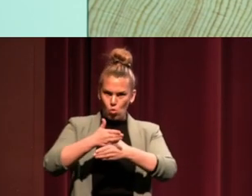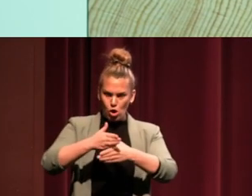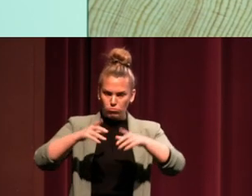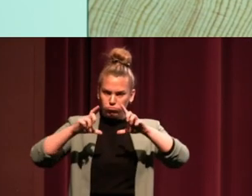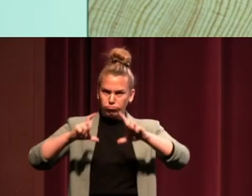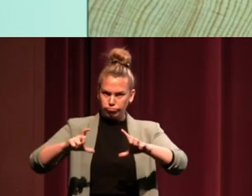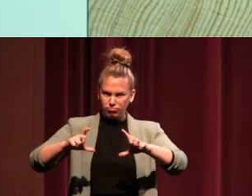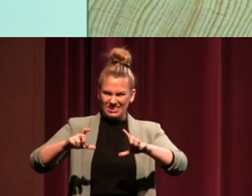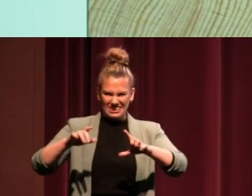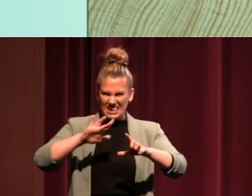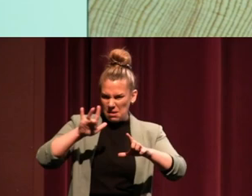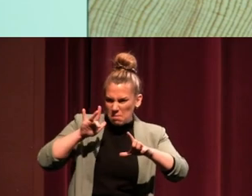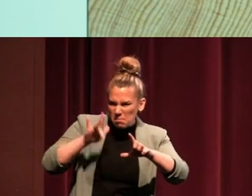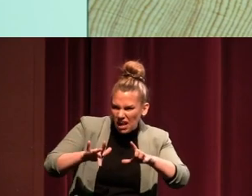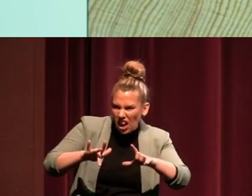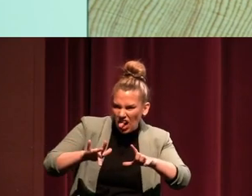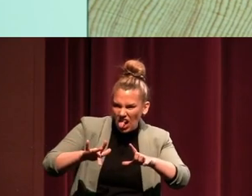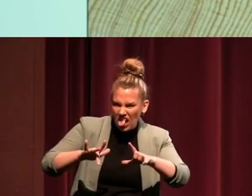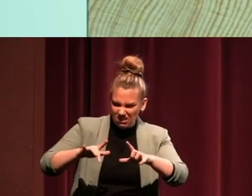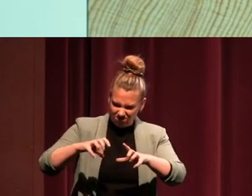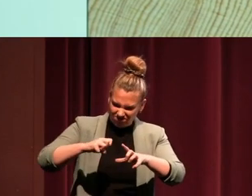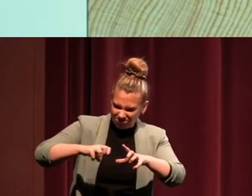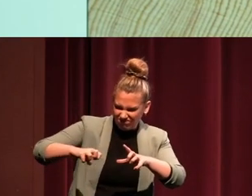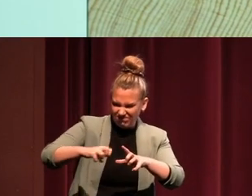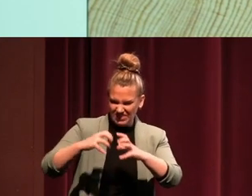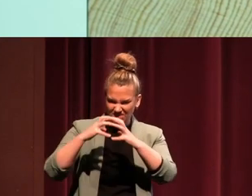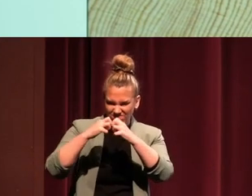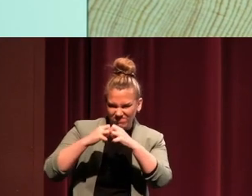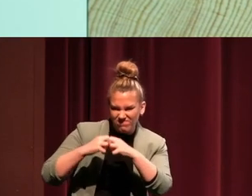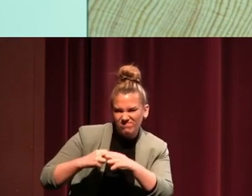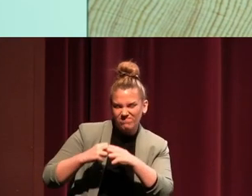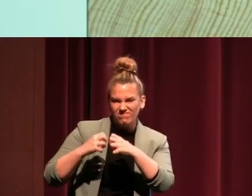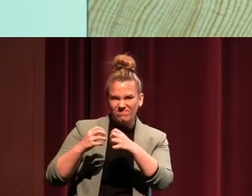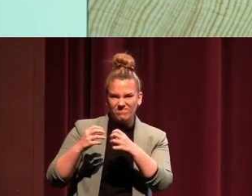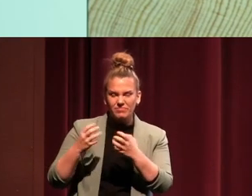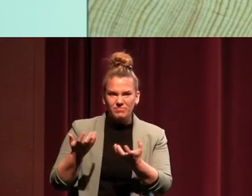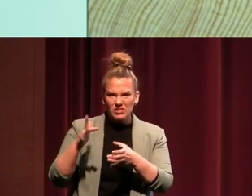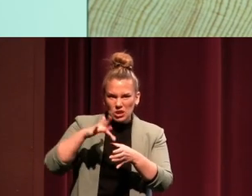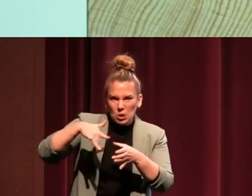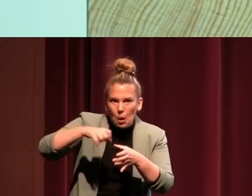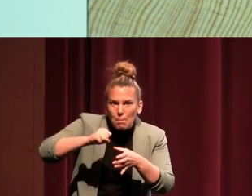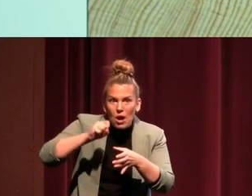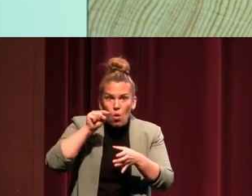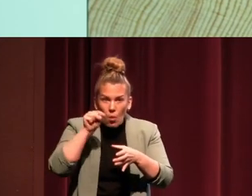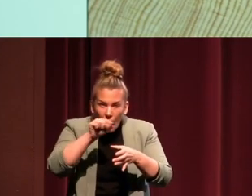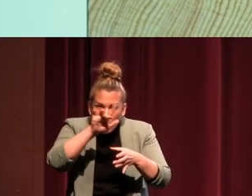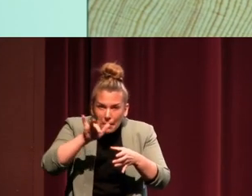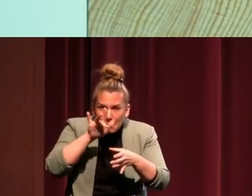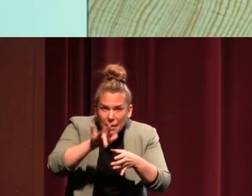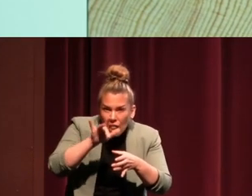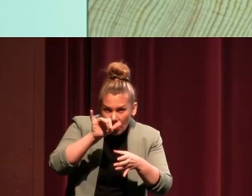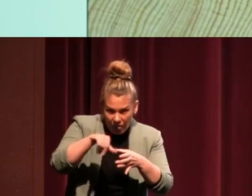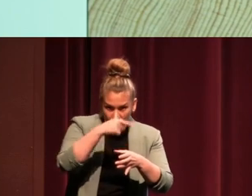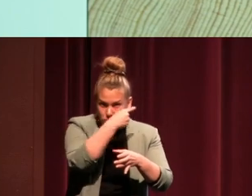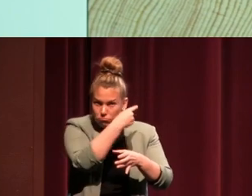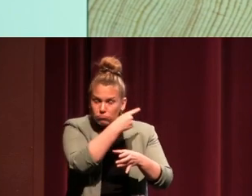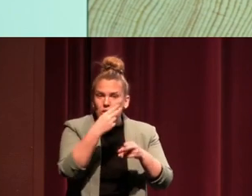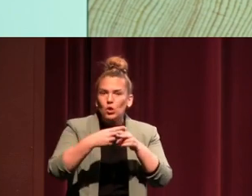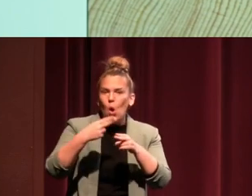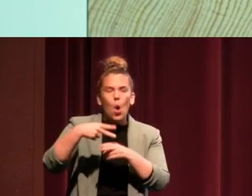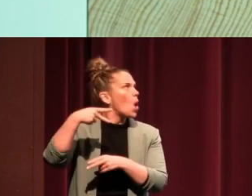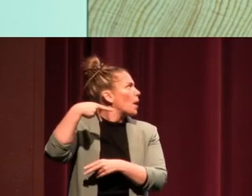been eroded by deterioration, the passage of time, et cetera, et cetera. Right there in the middle of the tree, we call that the